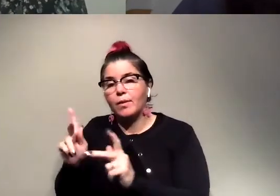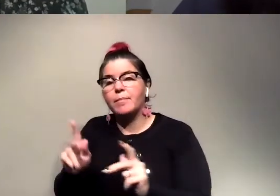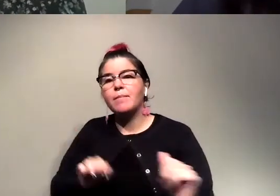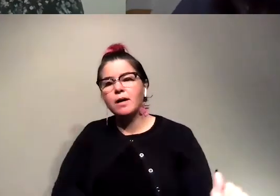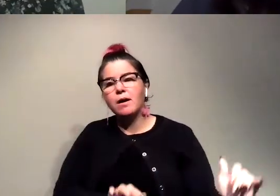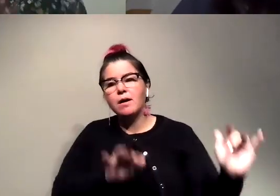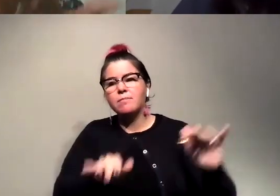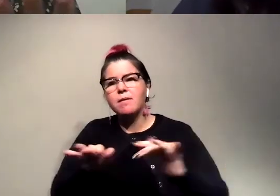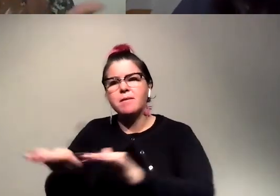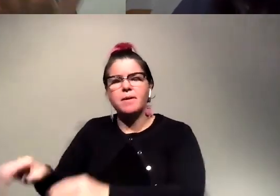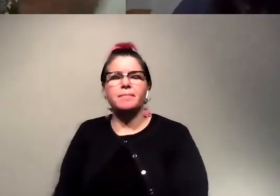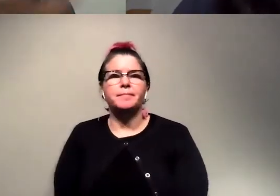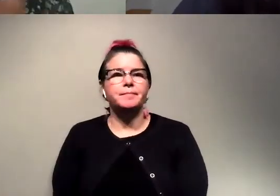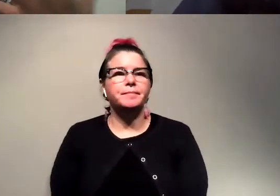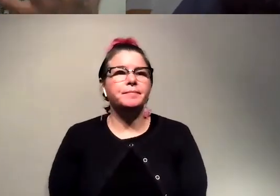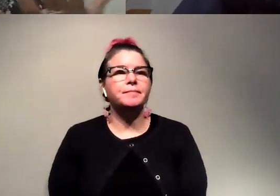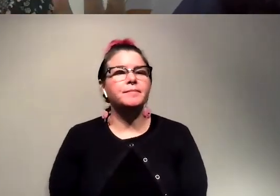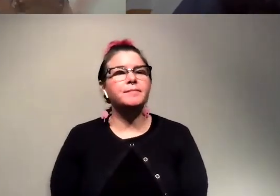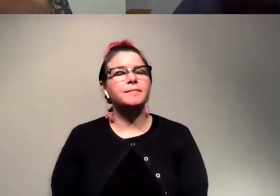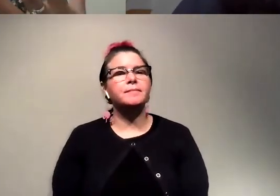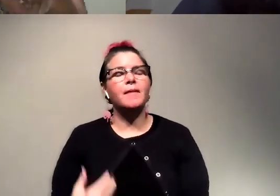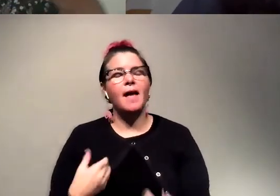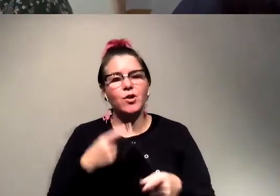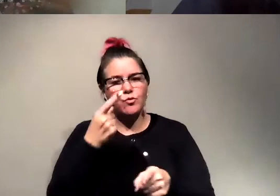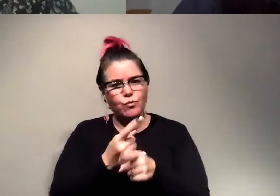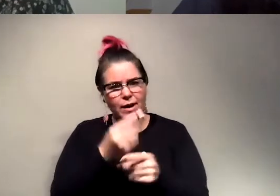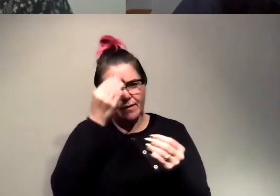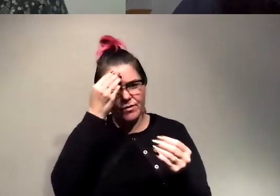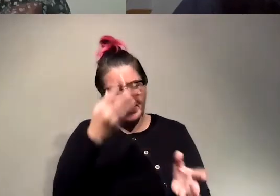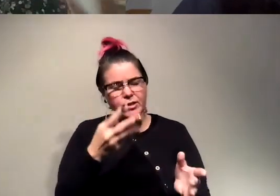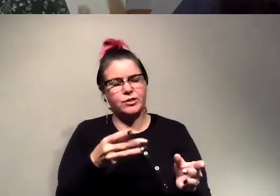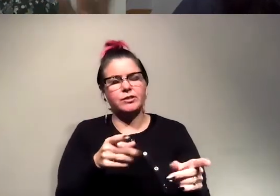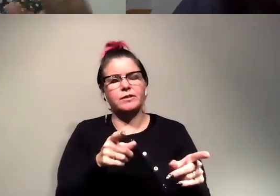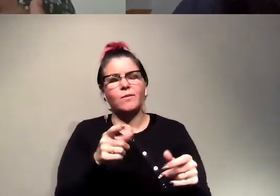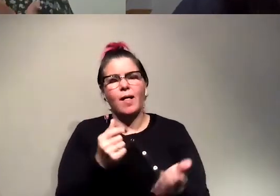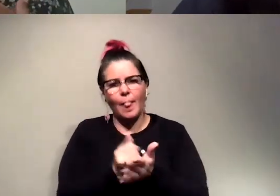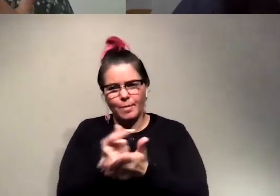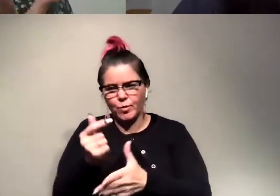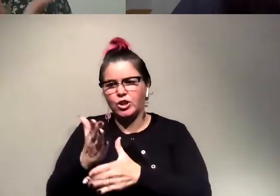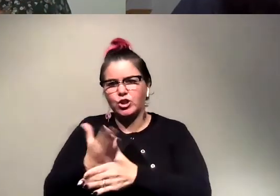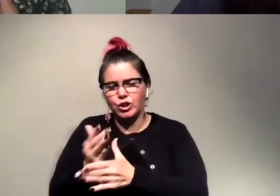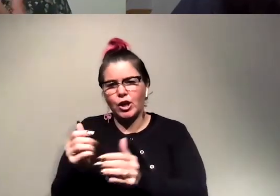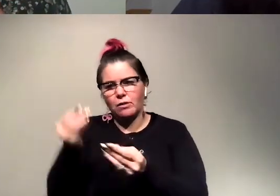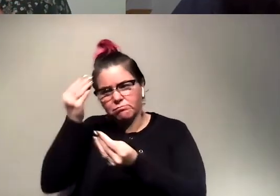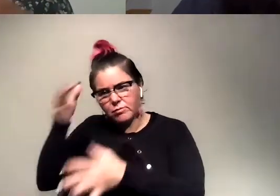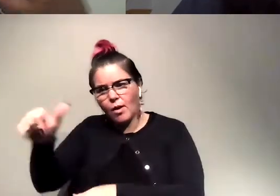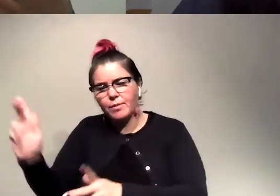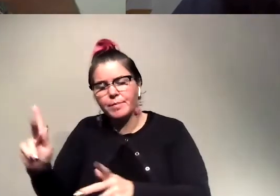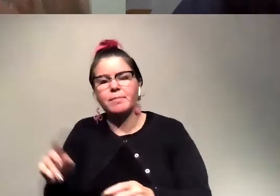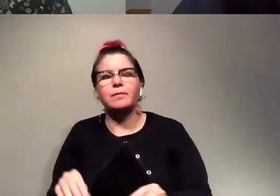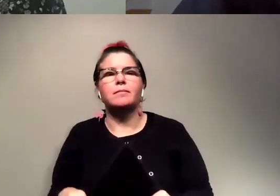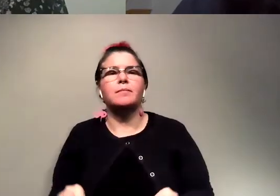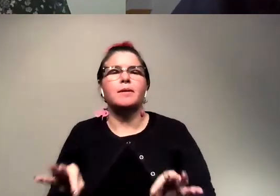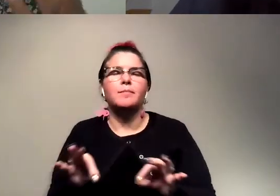Yeah. So having the right information as well helps you share it better, especially when you give it in a way that is easy